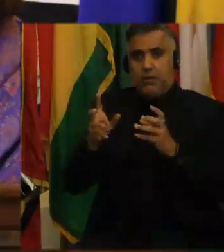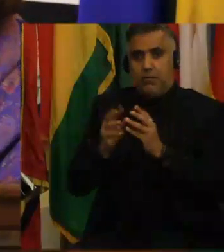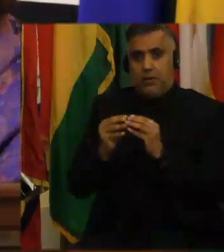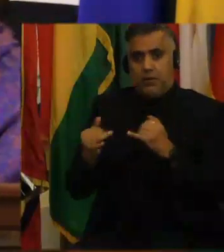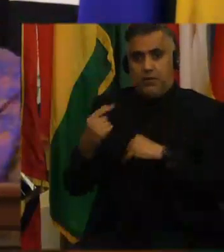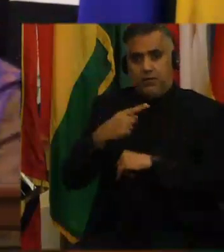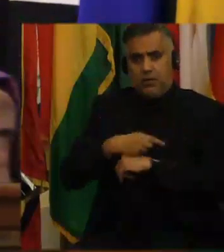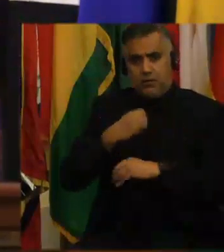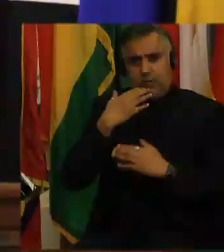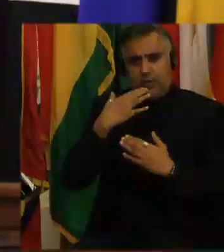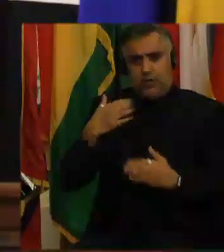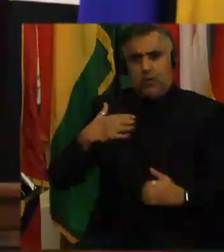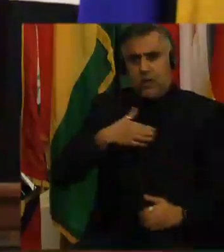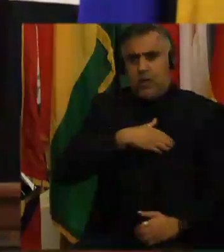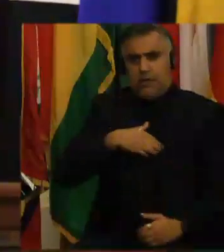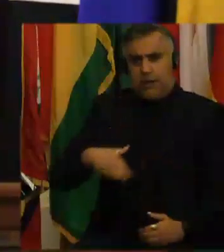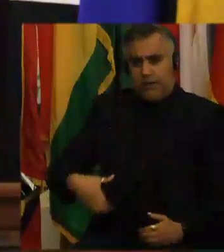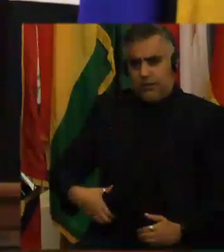Embajadora, por favor.